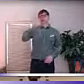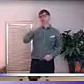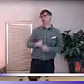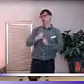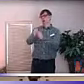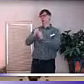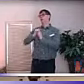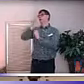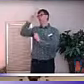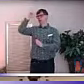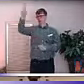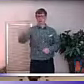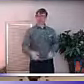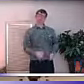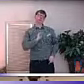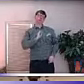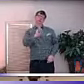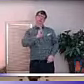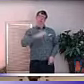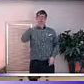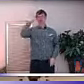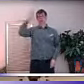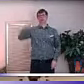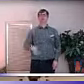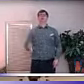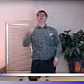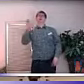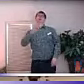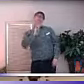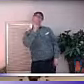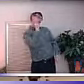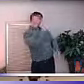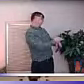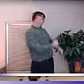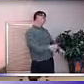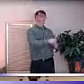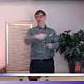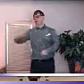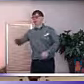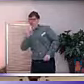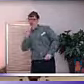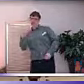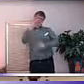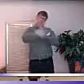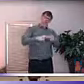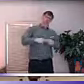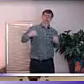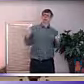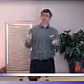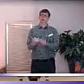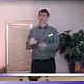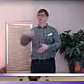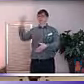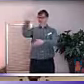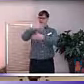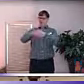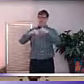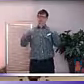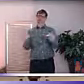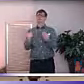forward. I know in this moment that each and every person is infused